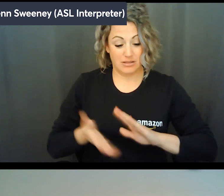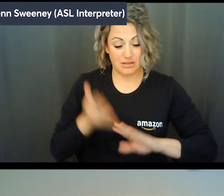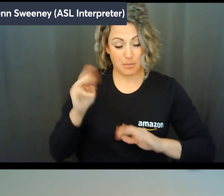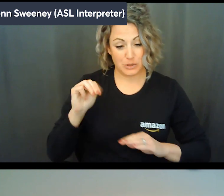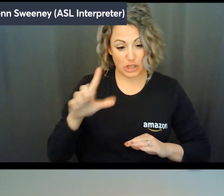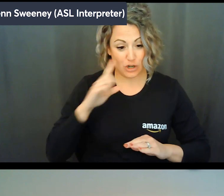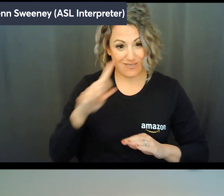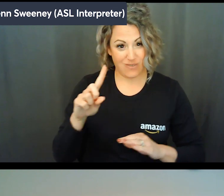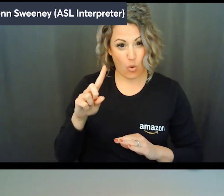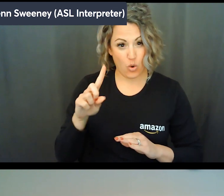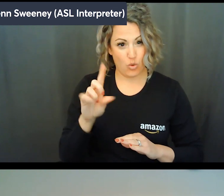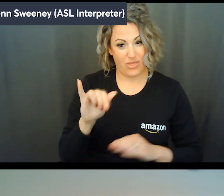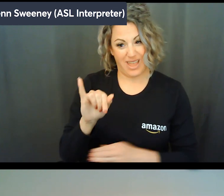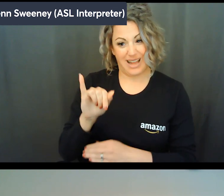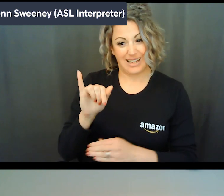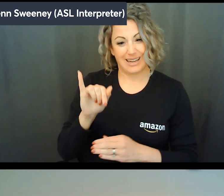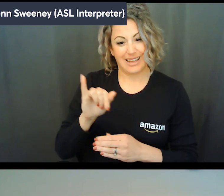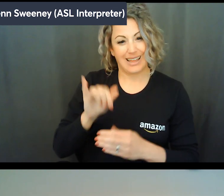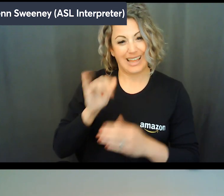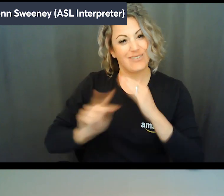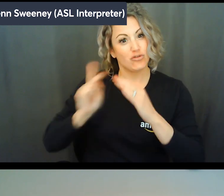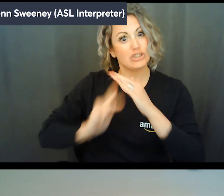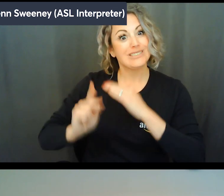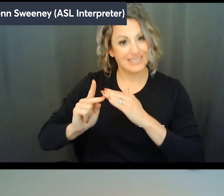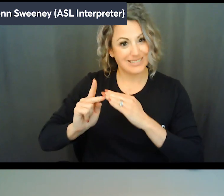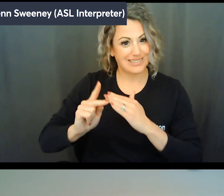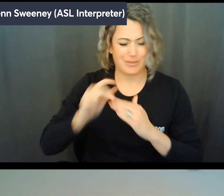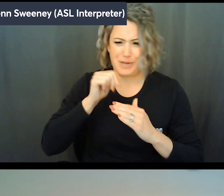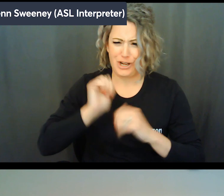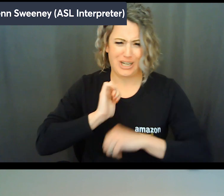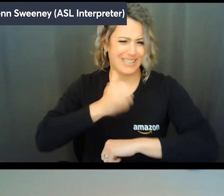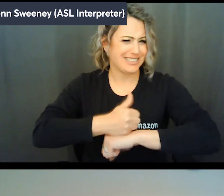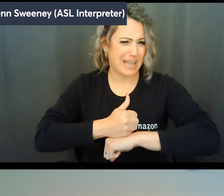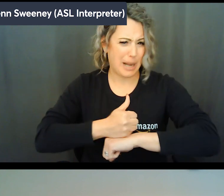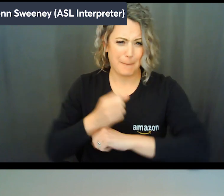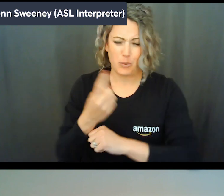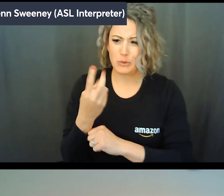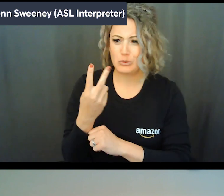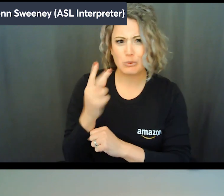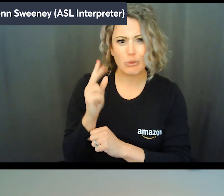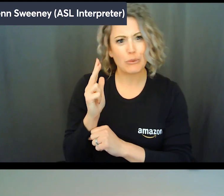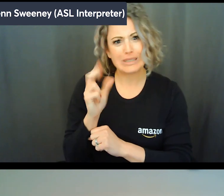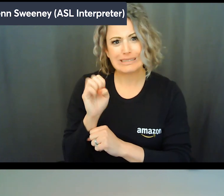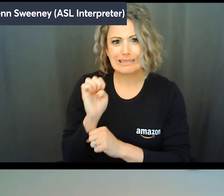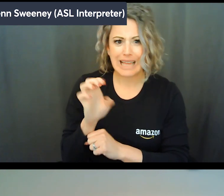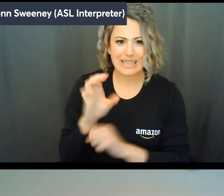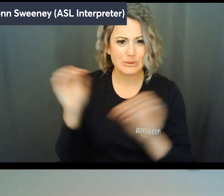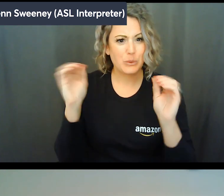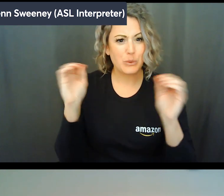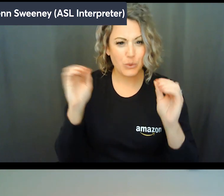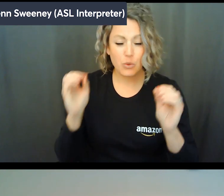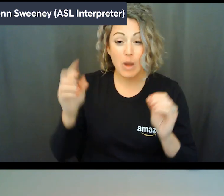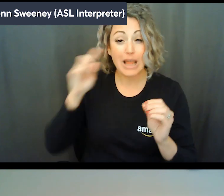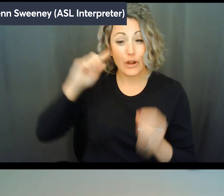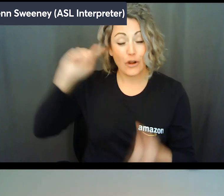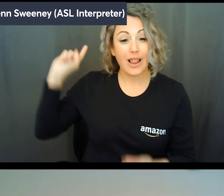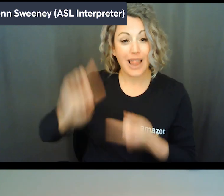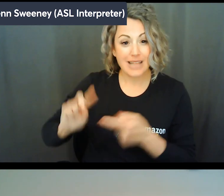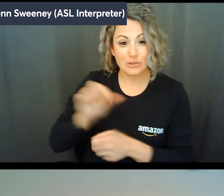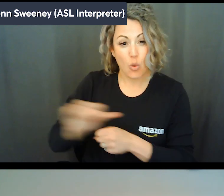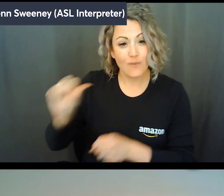job, I'm not going to get that set up in seconds. That's for sure. And so what I'm hearing here is less overhead in terms of